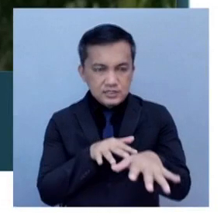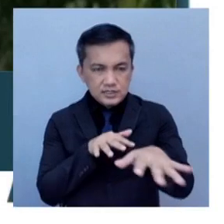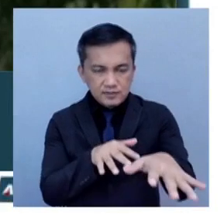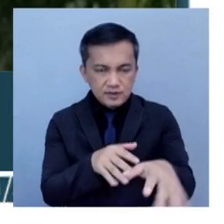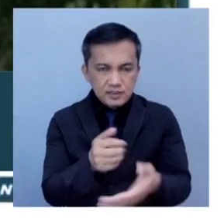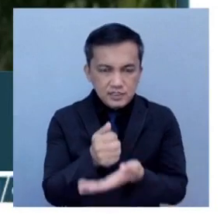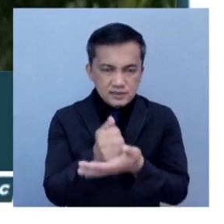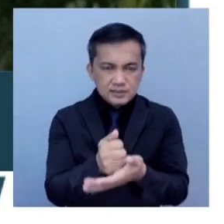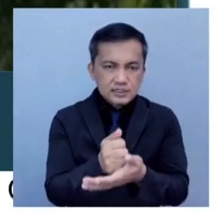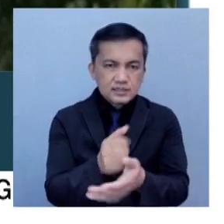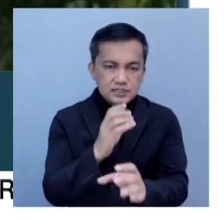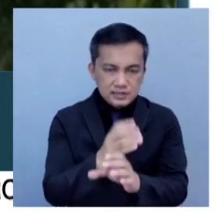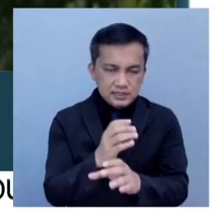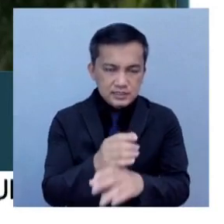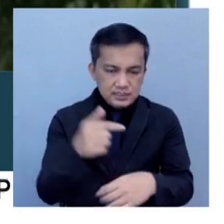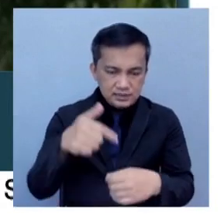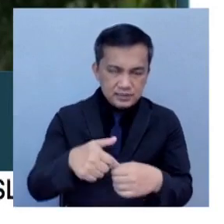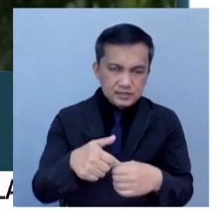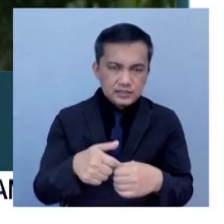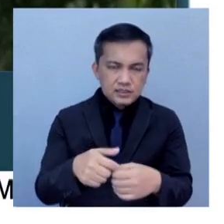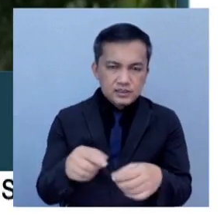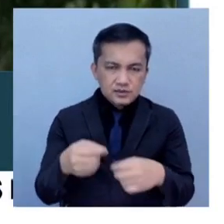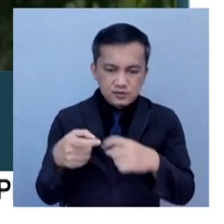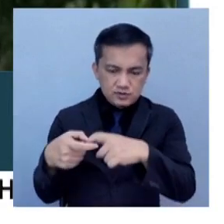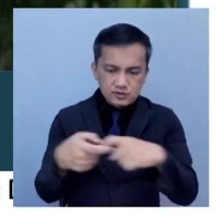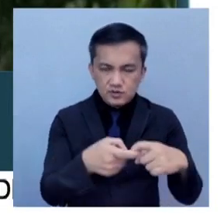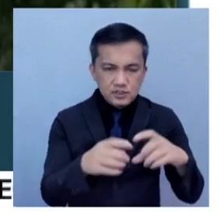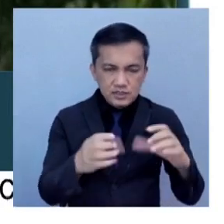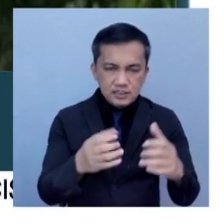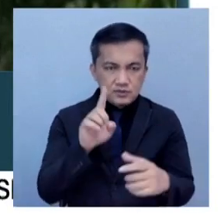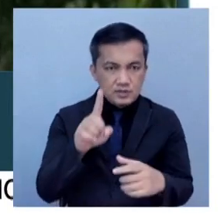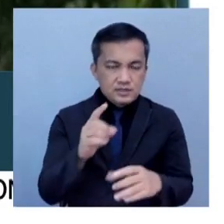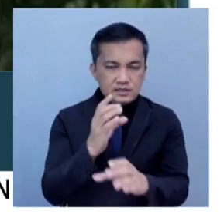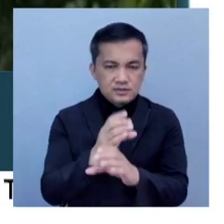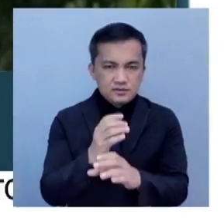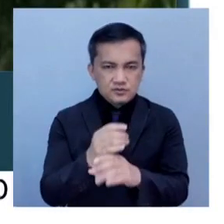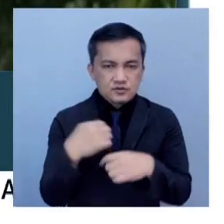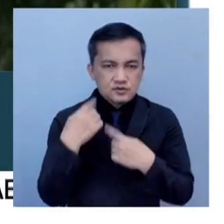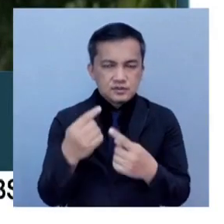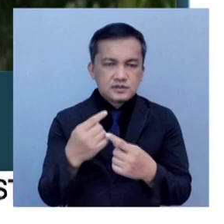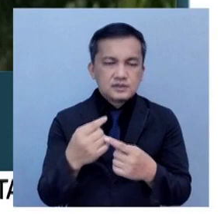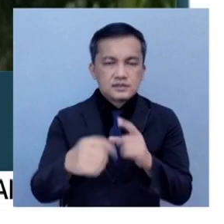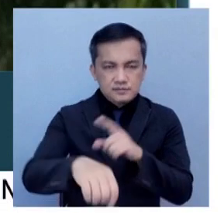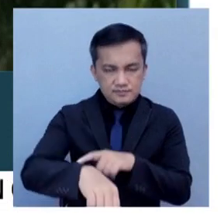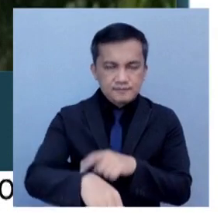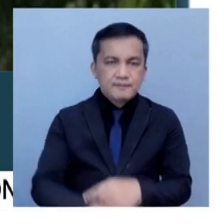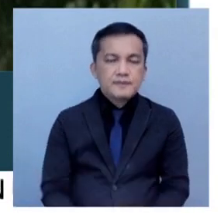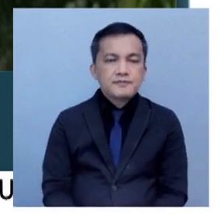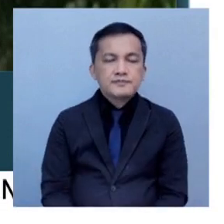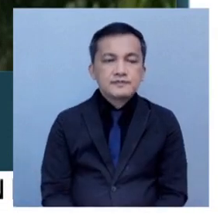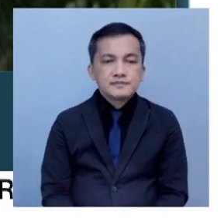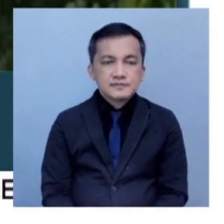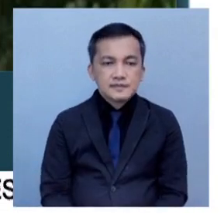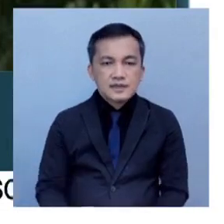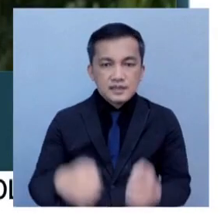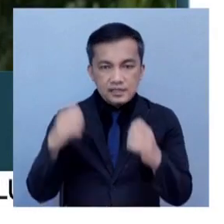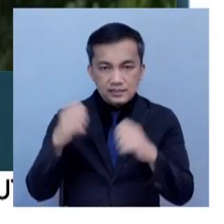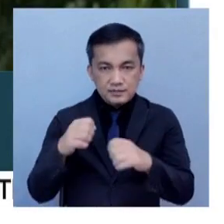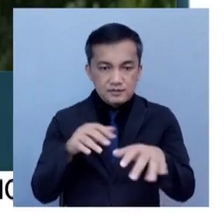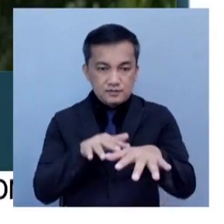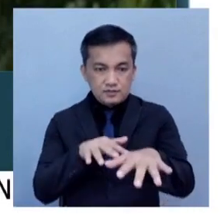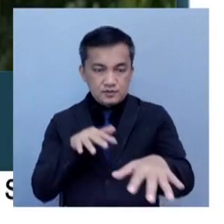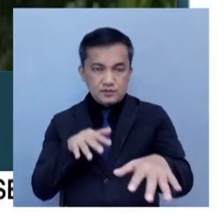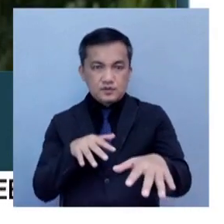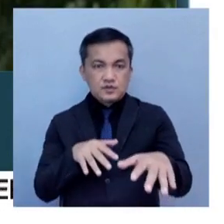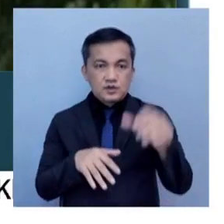stations, and offering free towing for Class 1 vehicles during specific times. Expect heavier traffic southbound